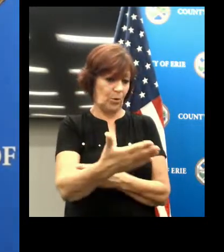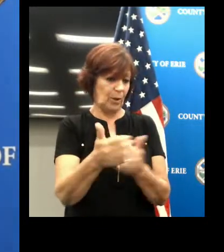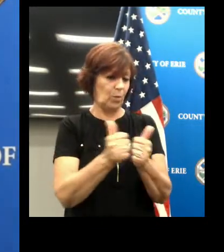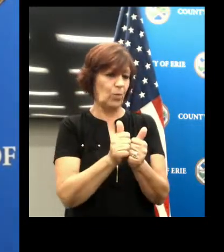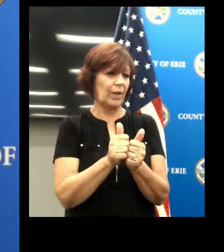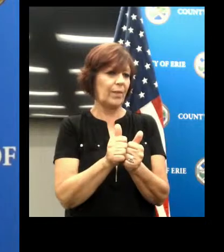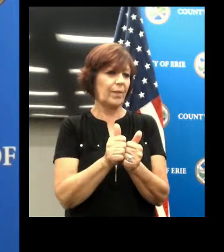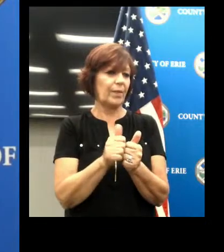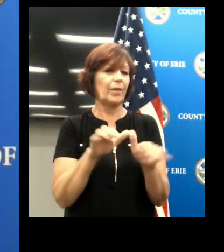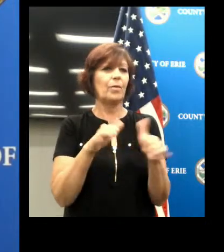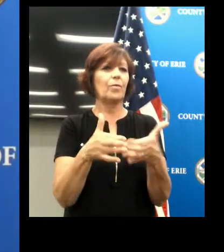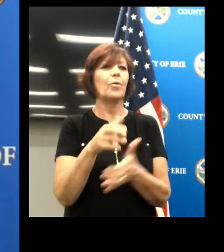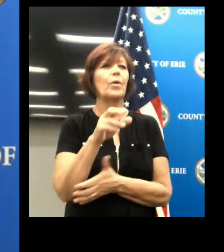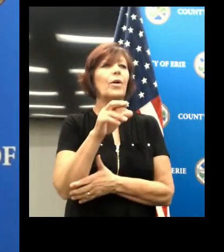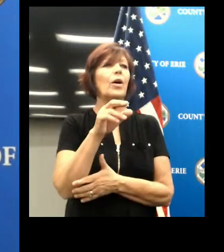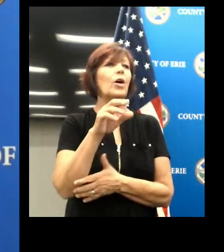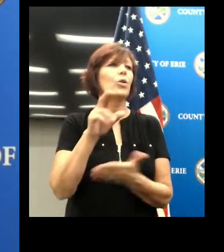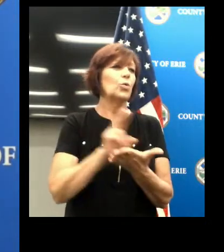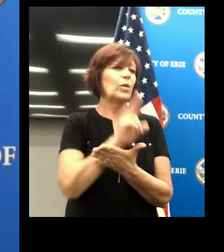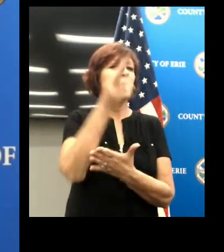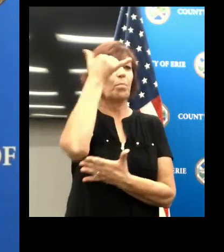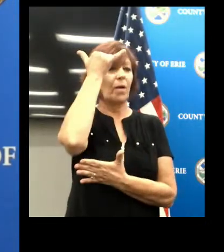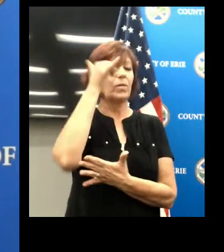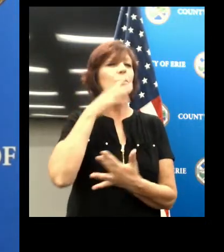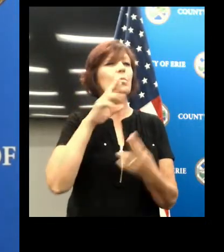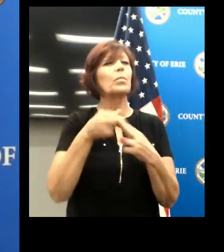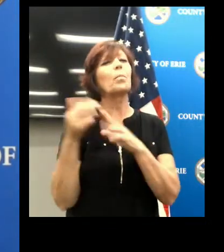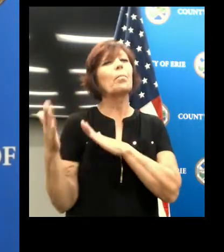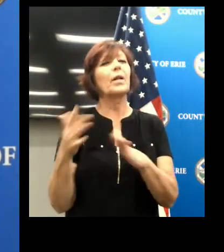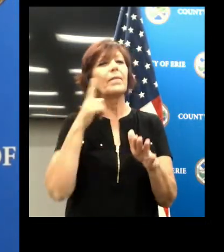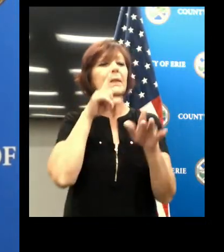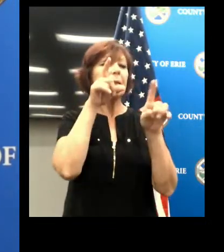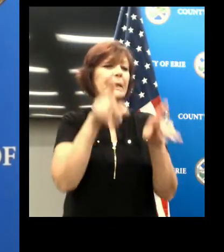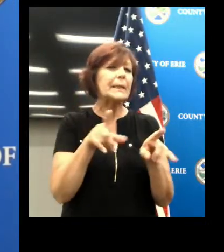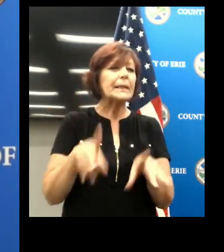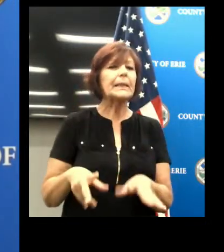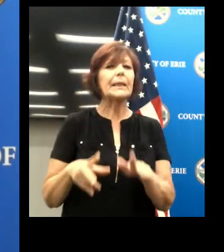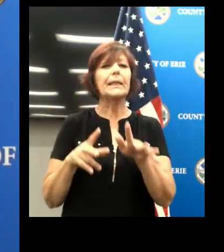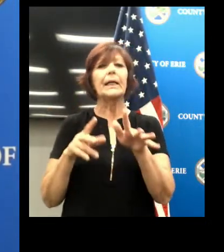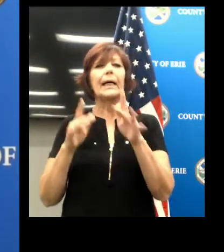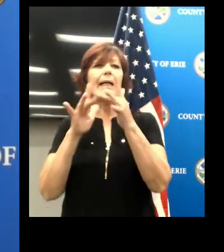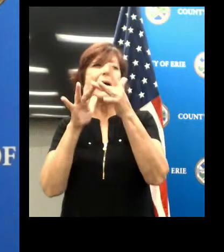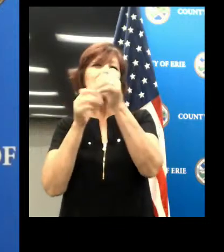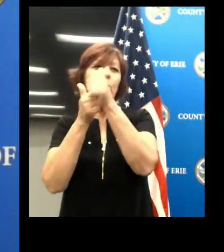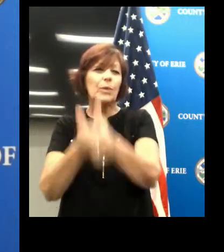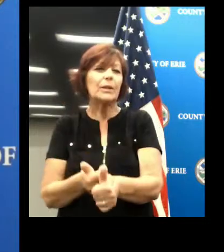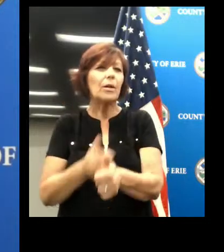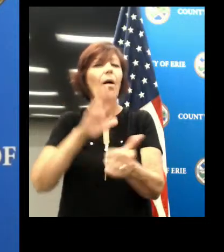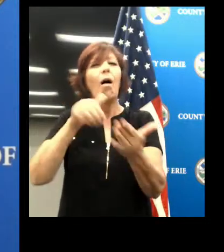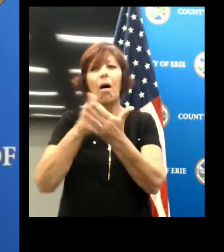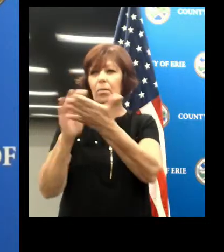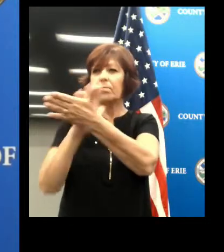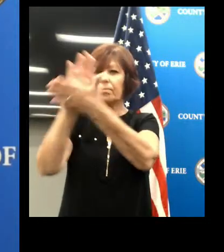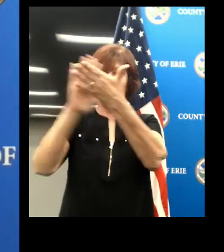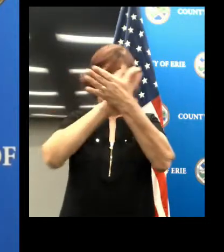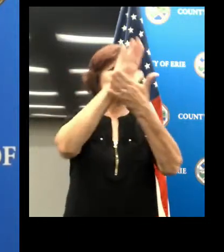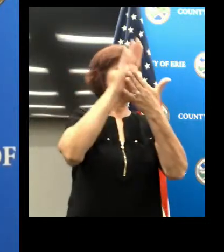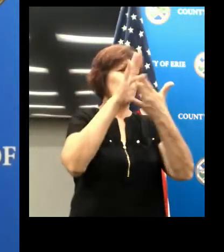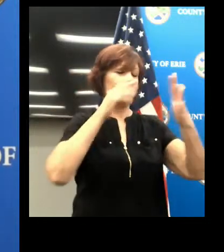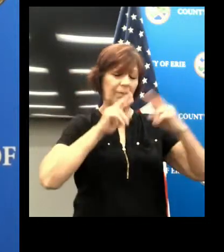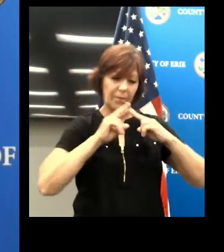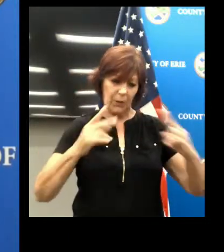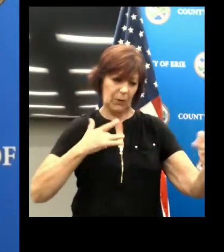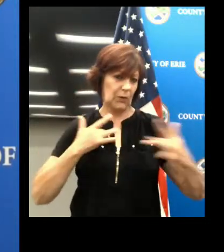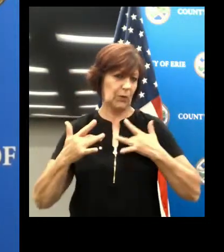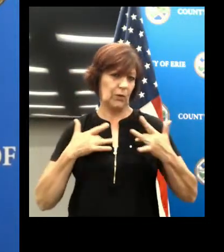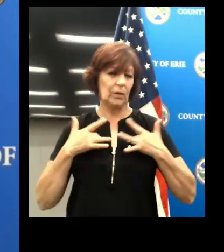group from the University of Buffalo talking about plans for testing and contact tracing. So I think all the higher eds are very concerned. They really